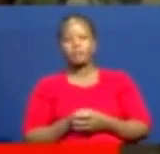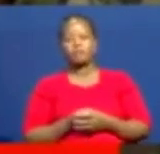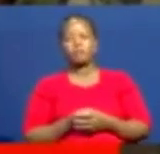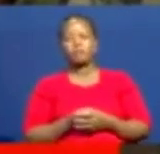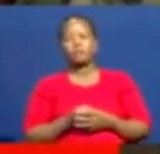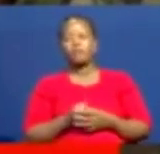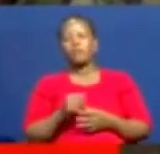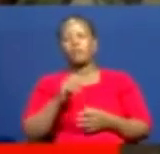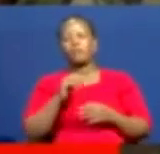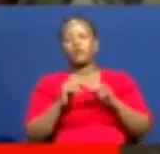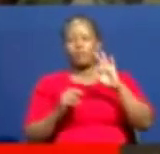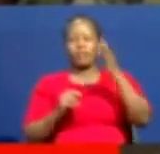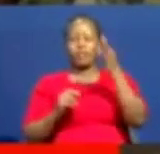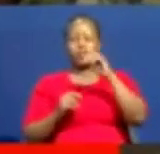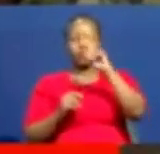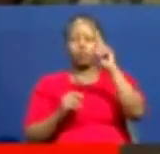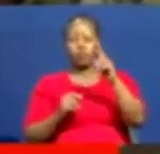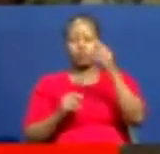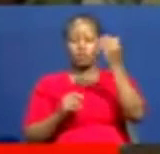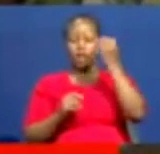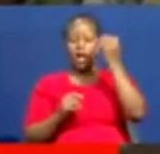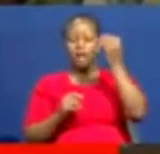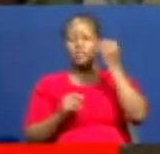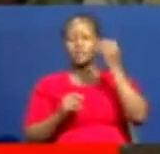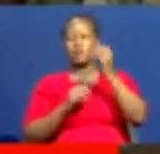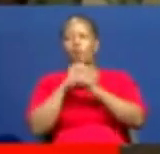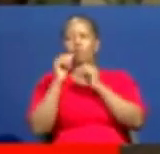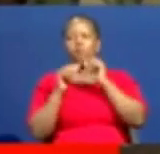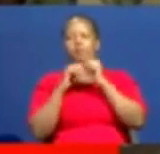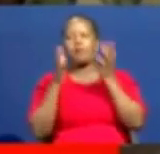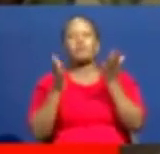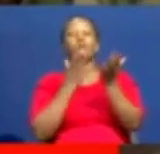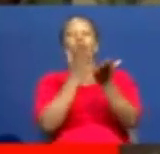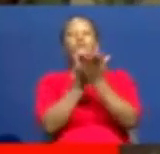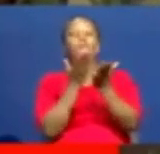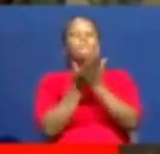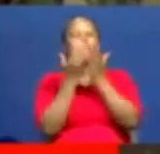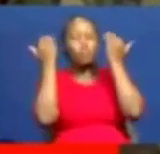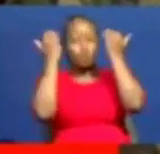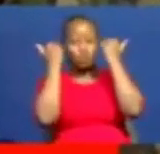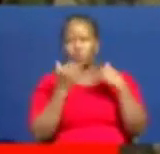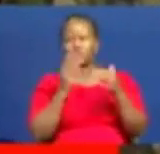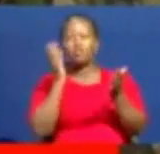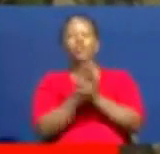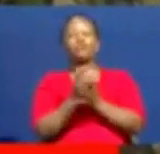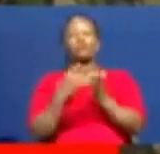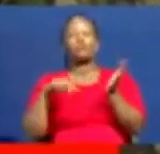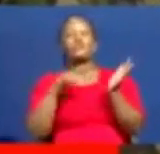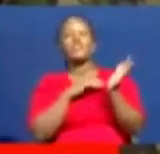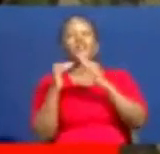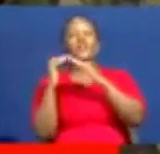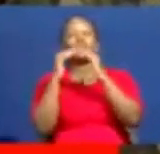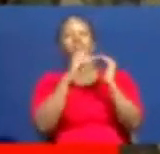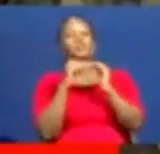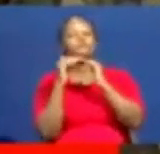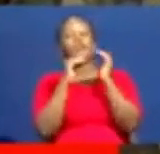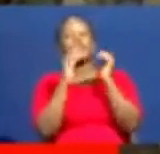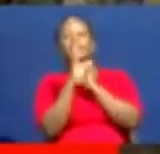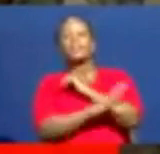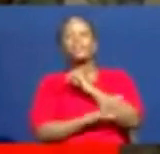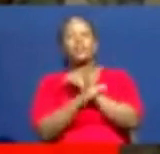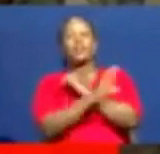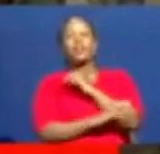Question number three is the petition in court. We are a democratic country. And